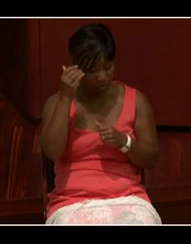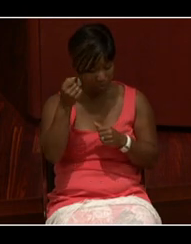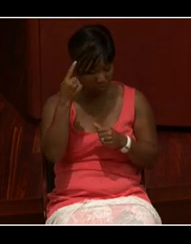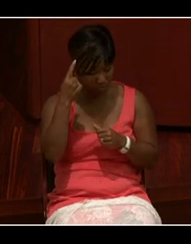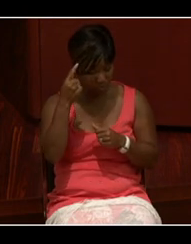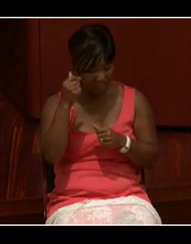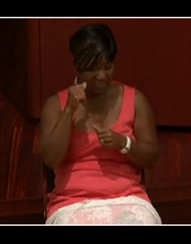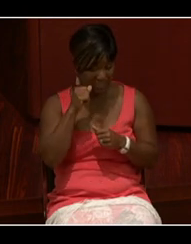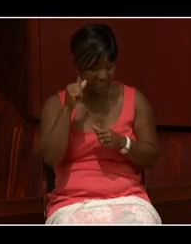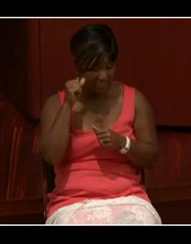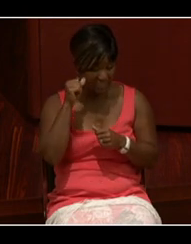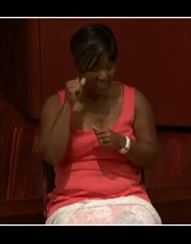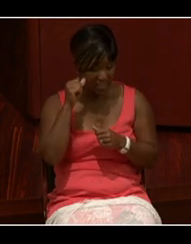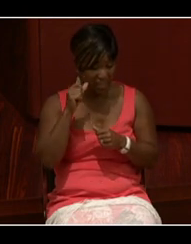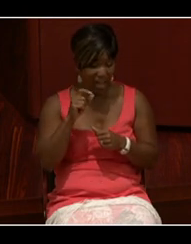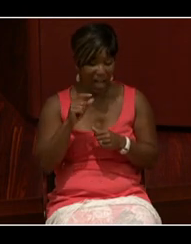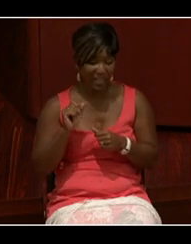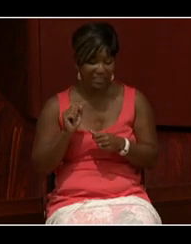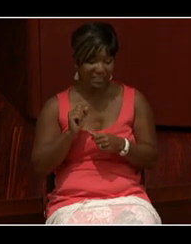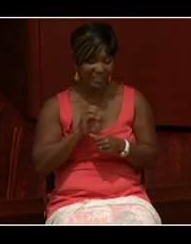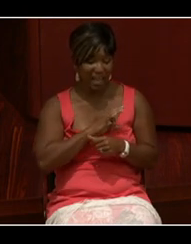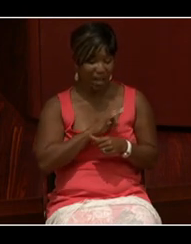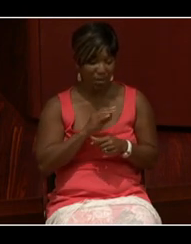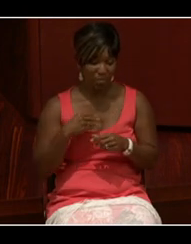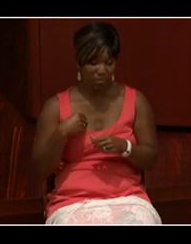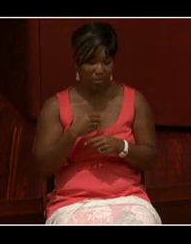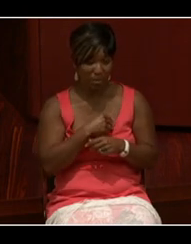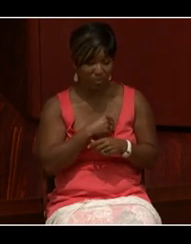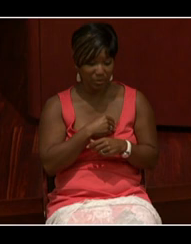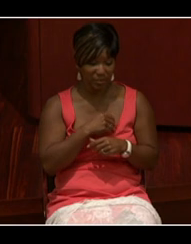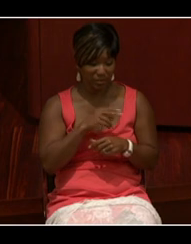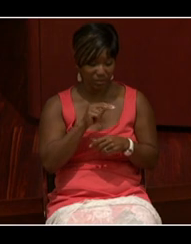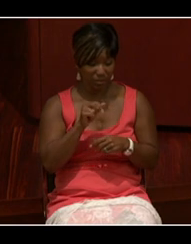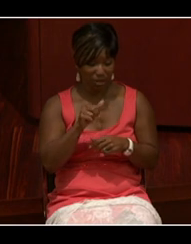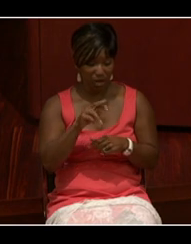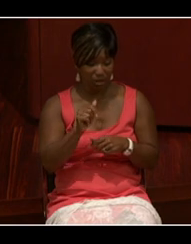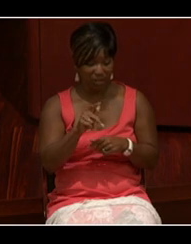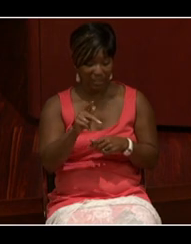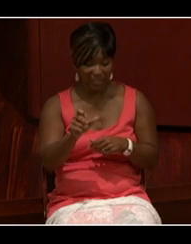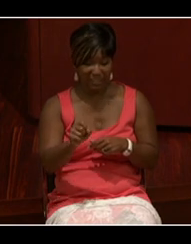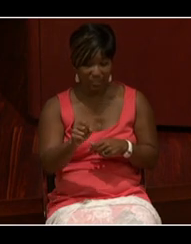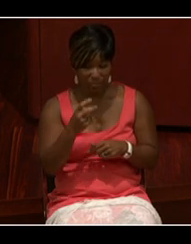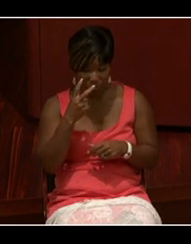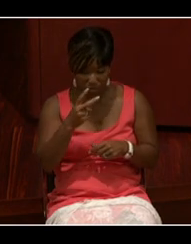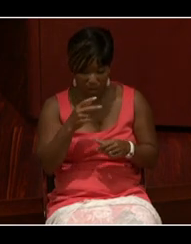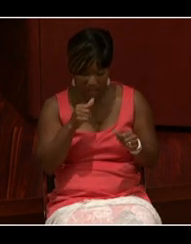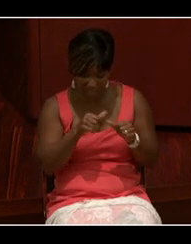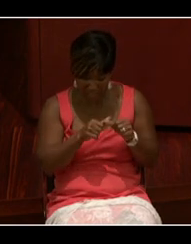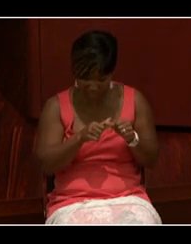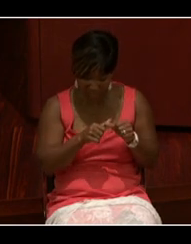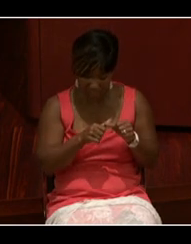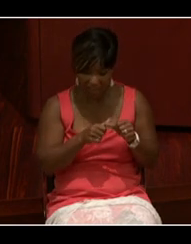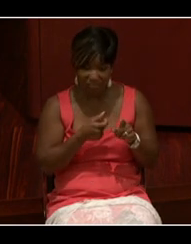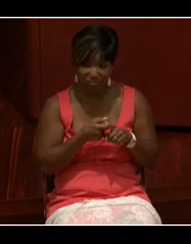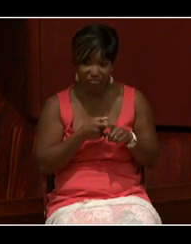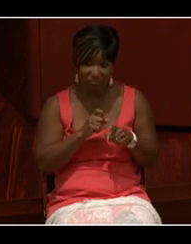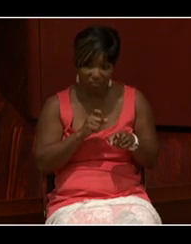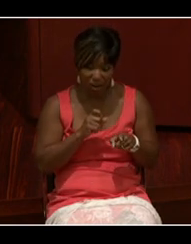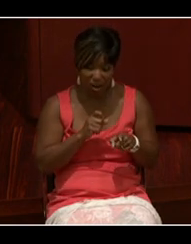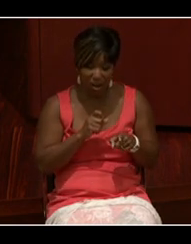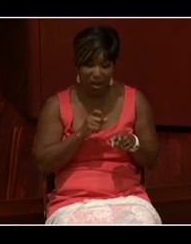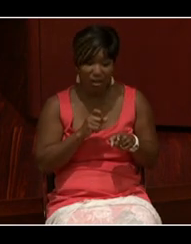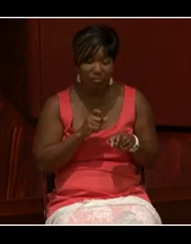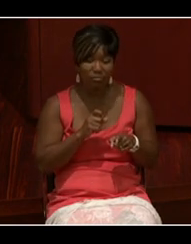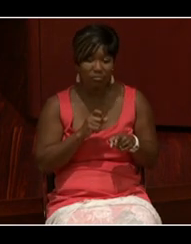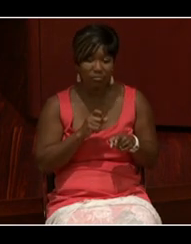of our staff members here at the National Archives of Kansas City came across the letter while working reference from that was sent